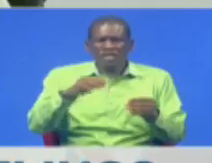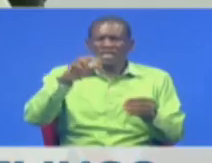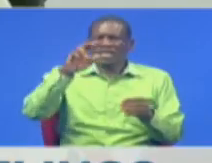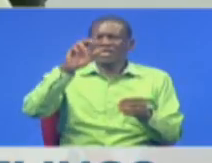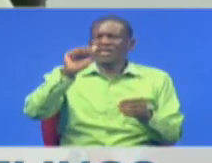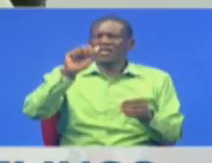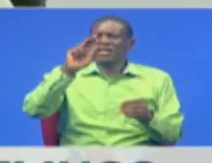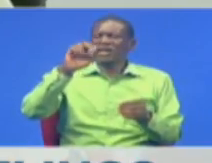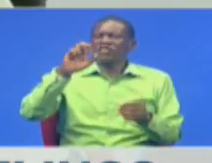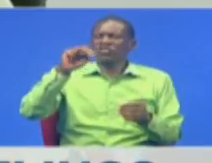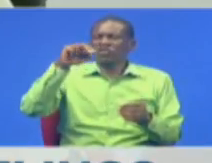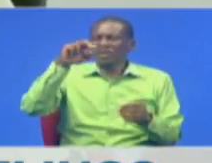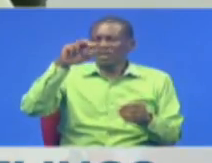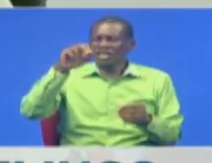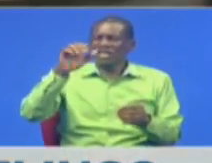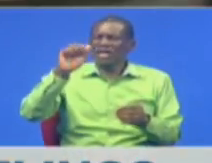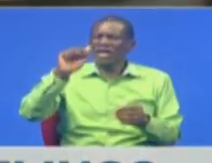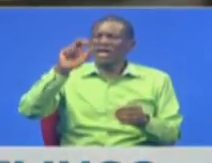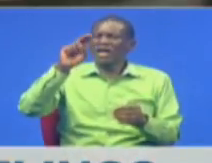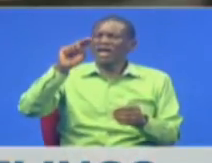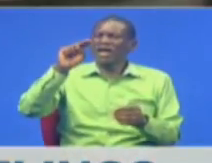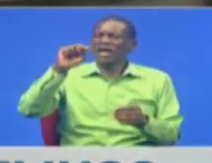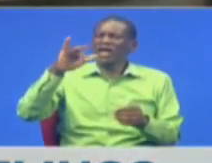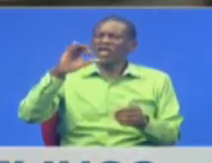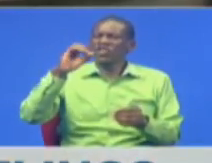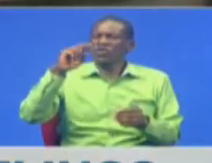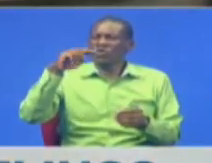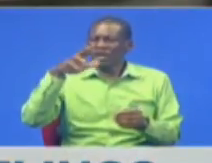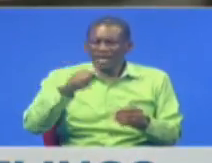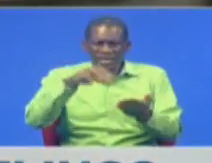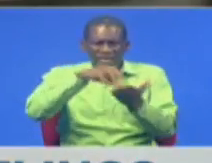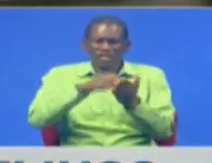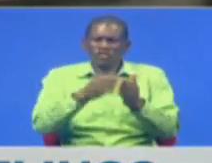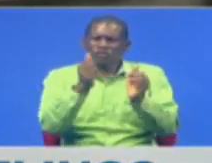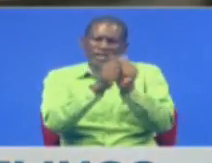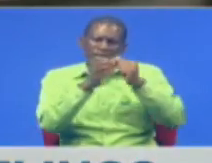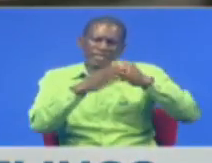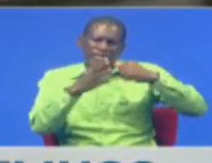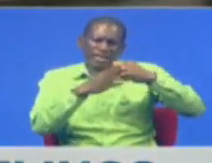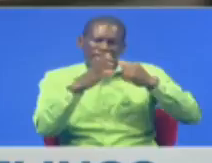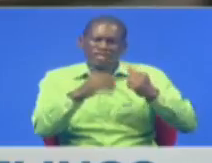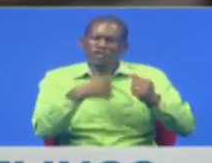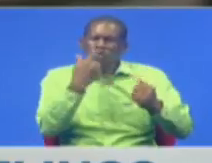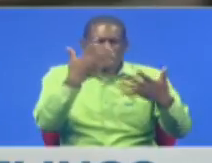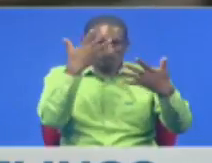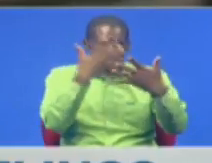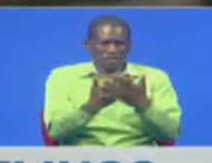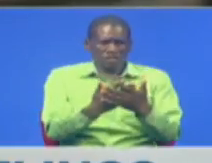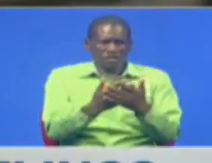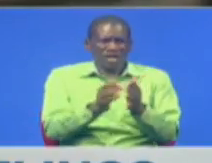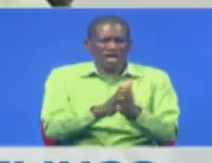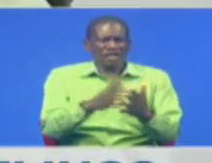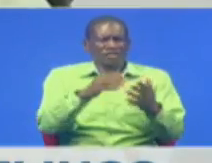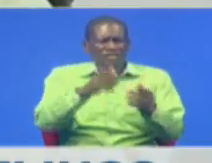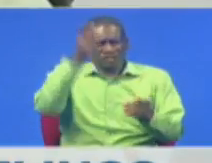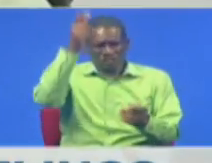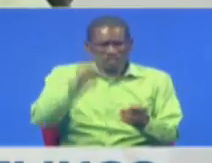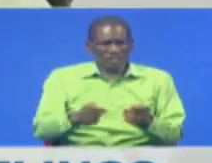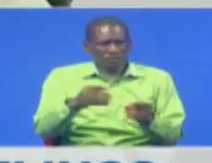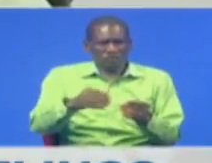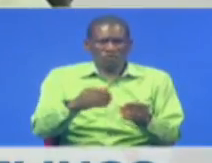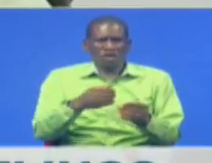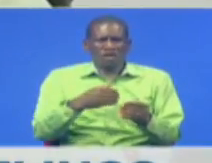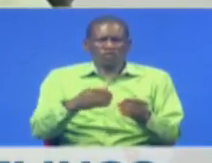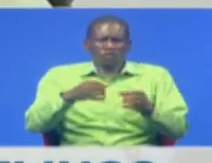case of 1990, who was arrested and later prosecuted for sedition, yet he himself had